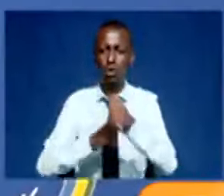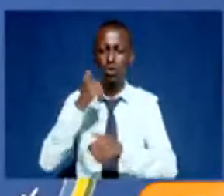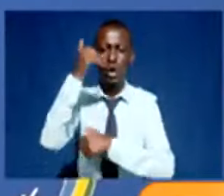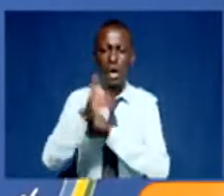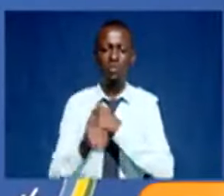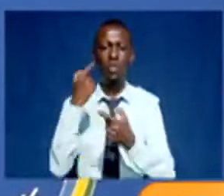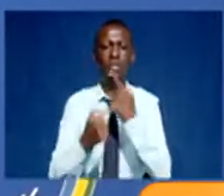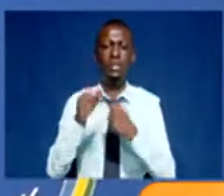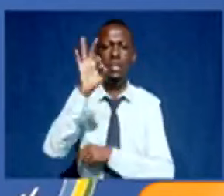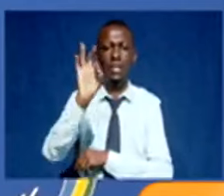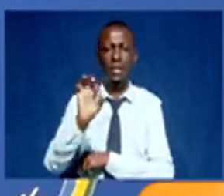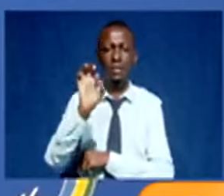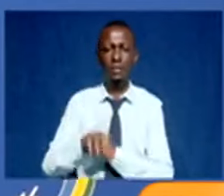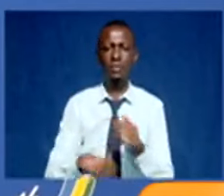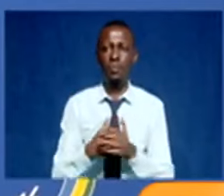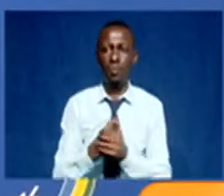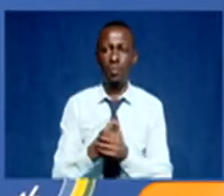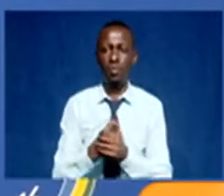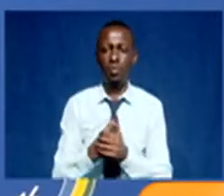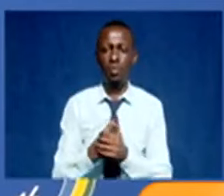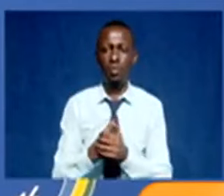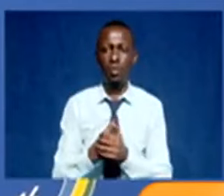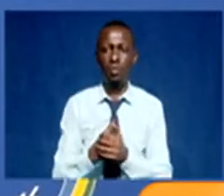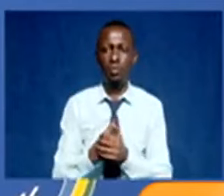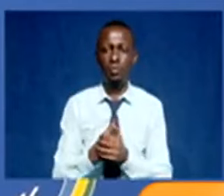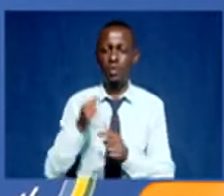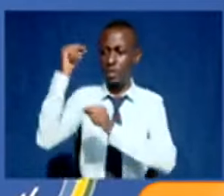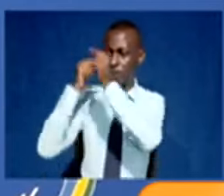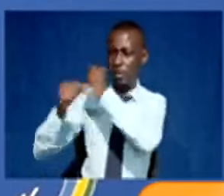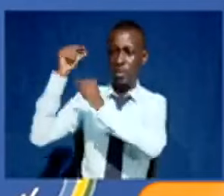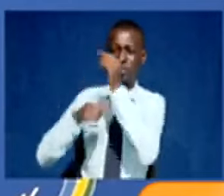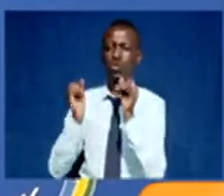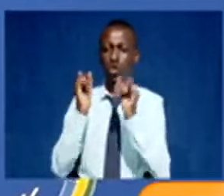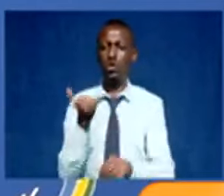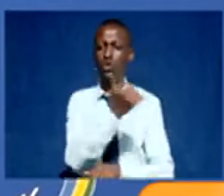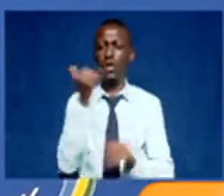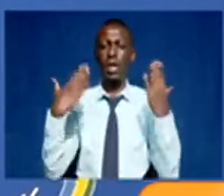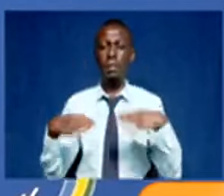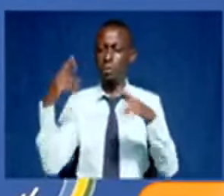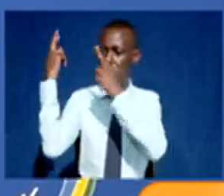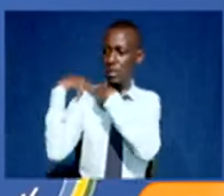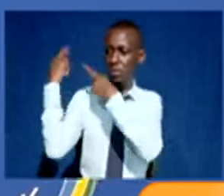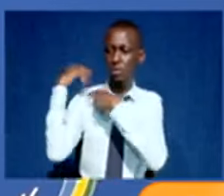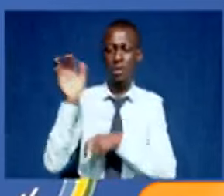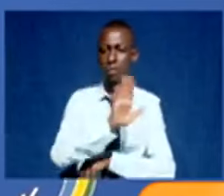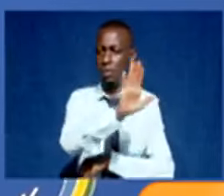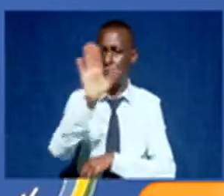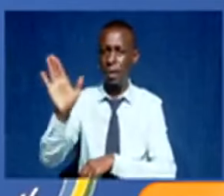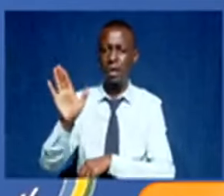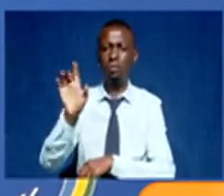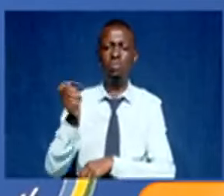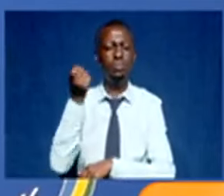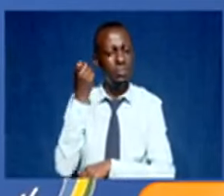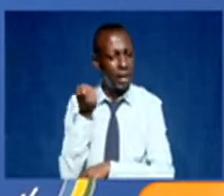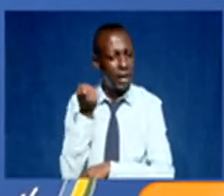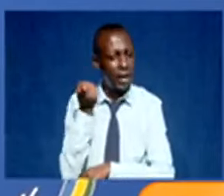your responsibilities, young people, generation, new generation, others to come, must